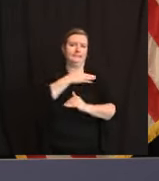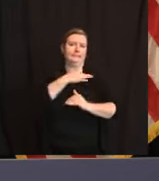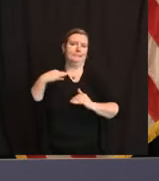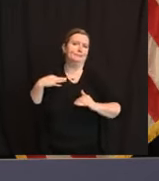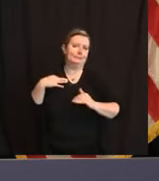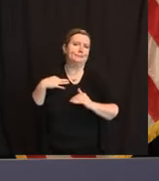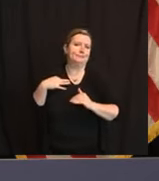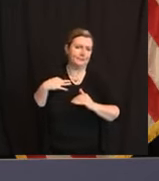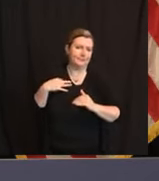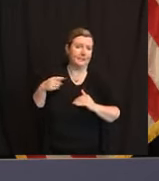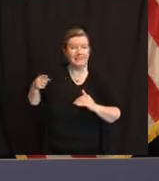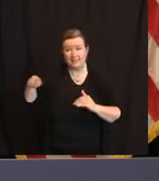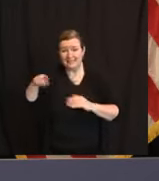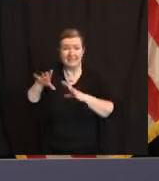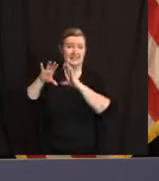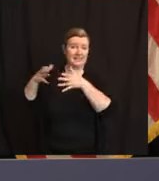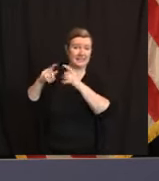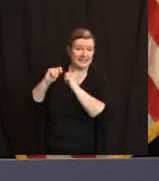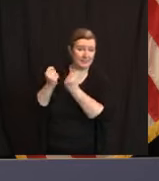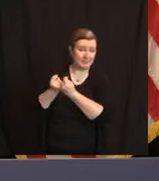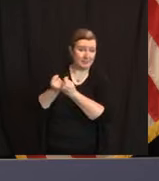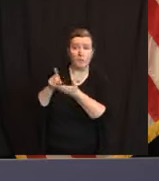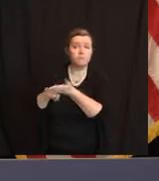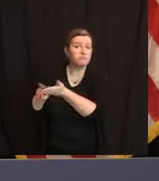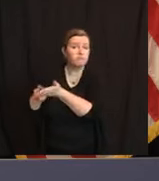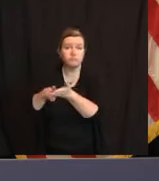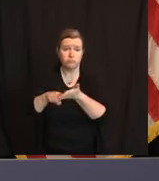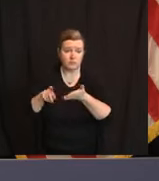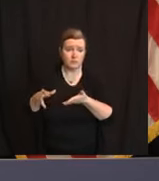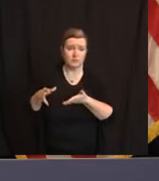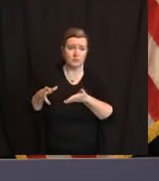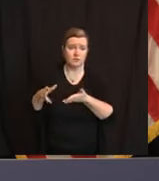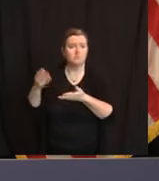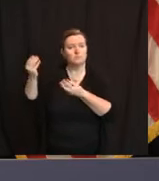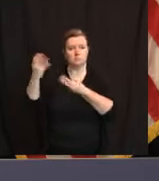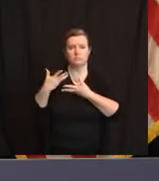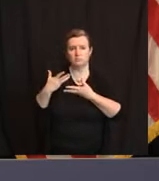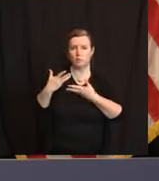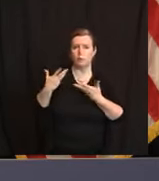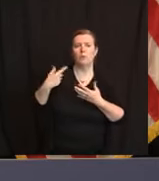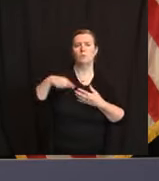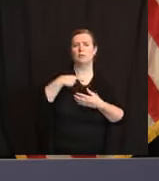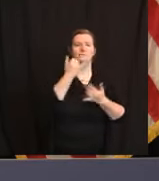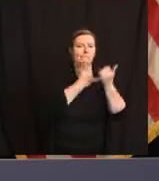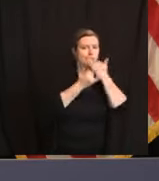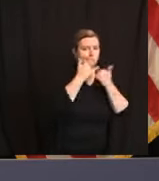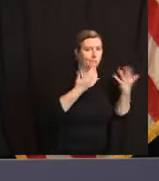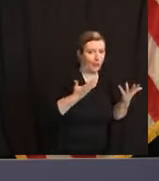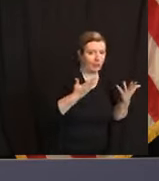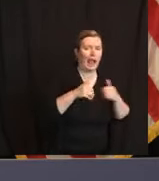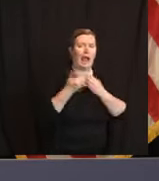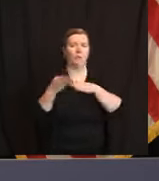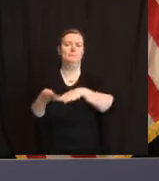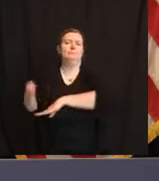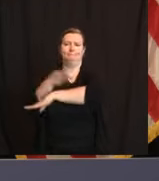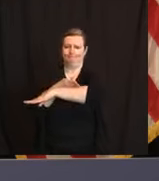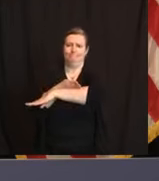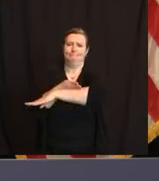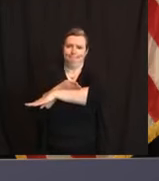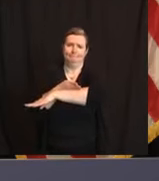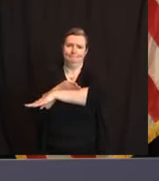us exactly what's gone wrong, what can we do better, how does this industry need to look in the future. Again,